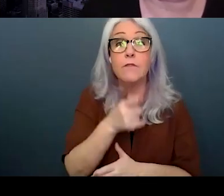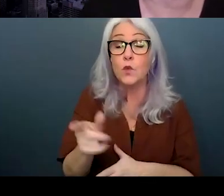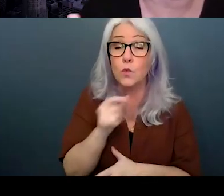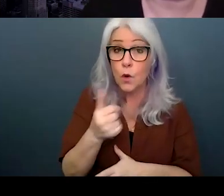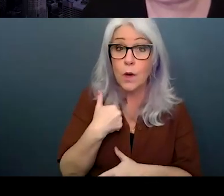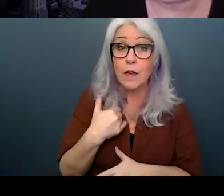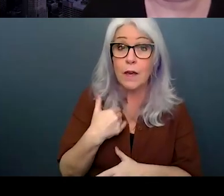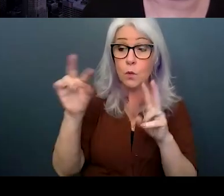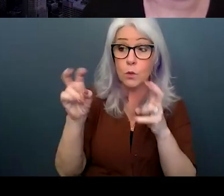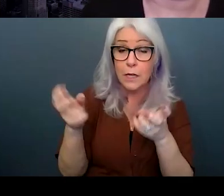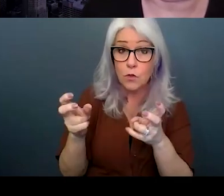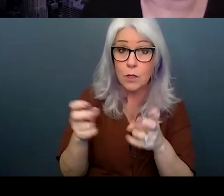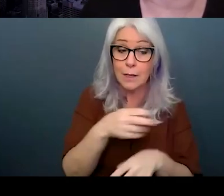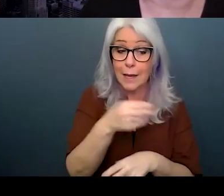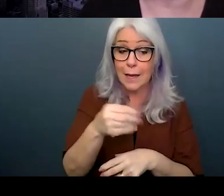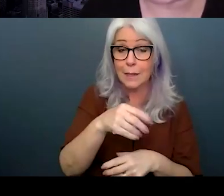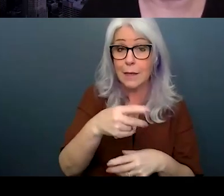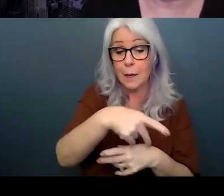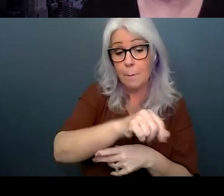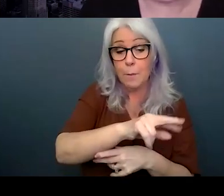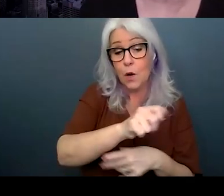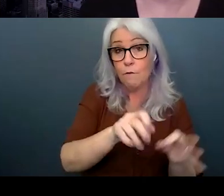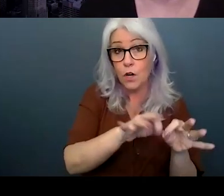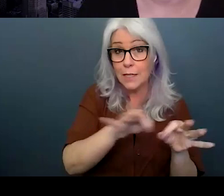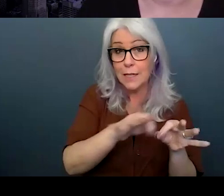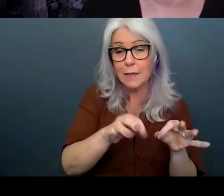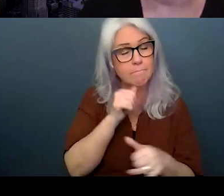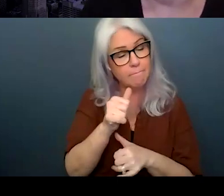if you're paraphrasing, no page number is needed.